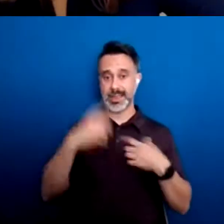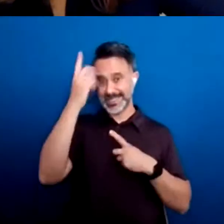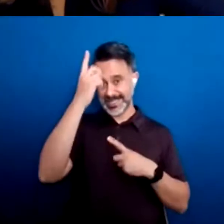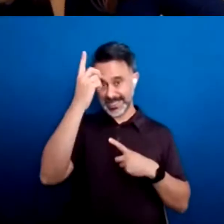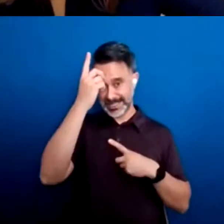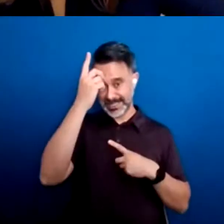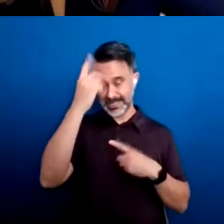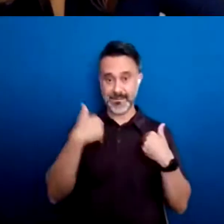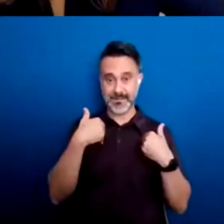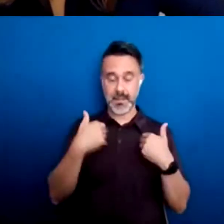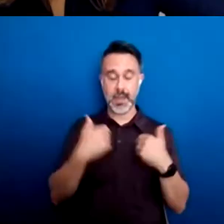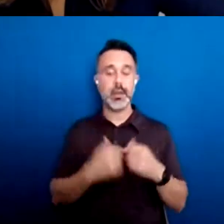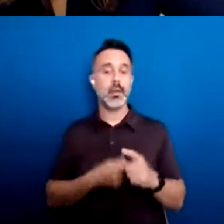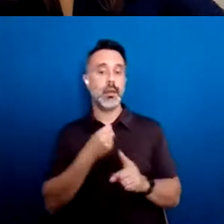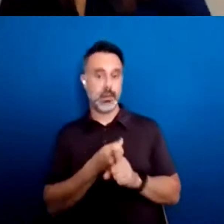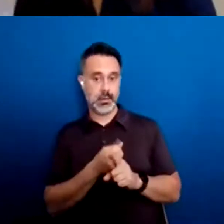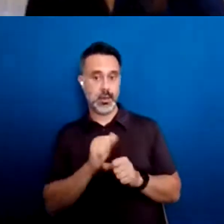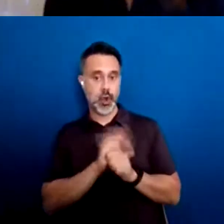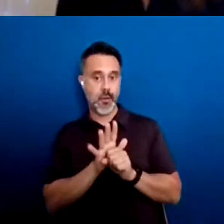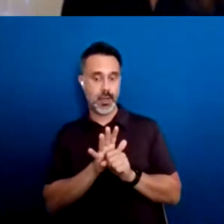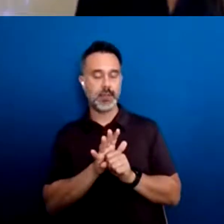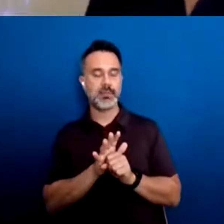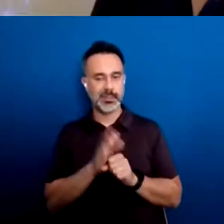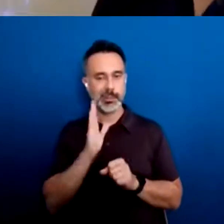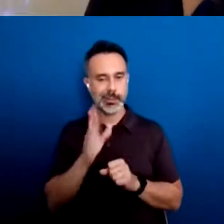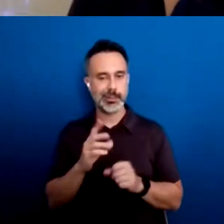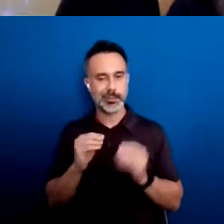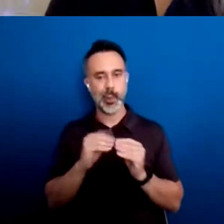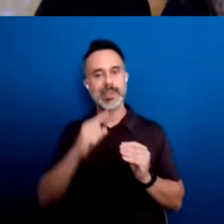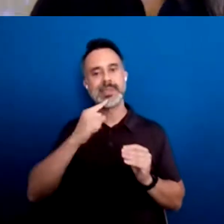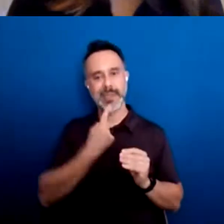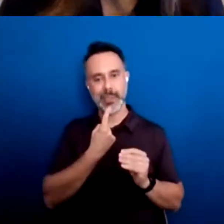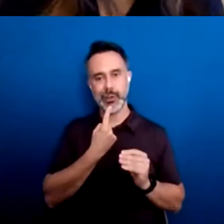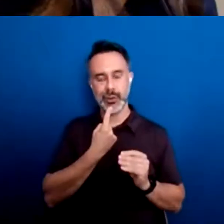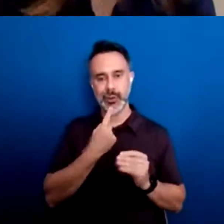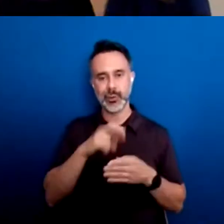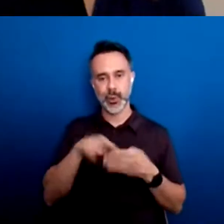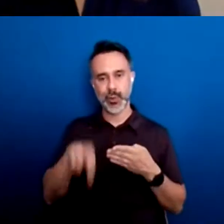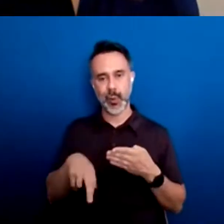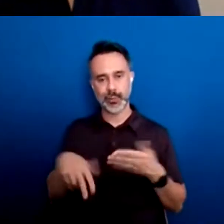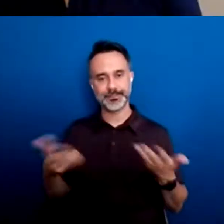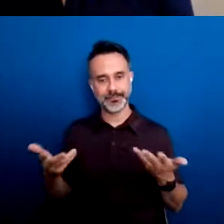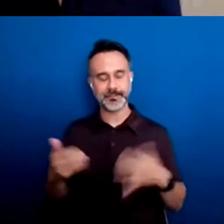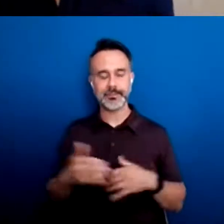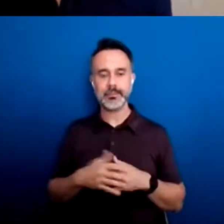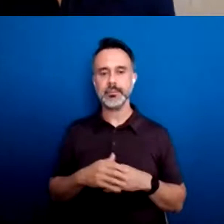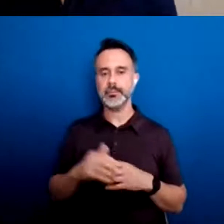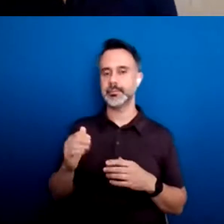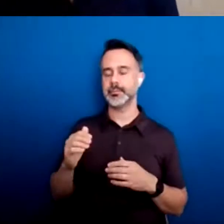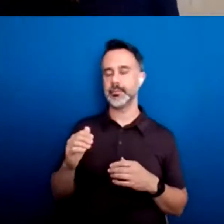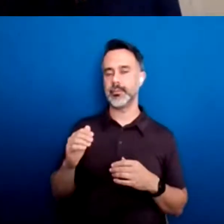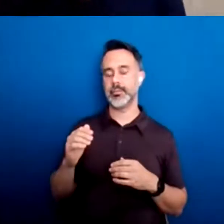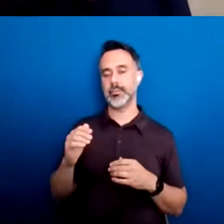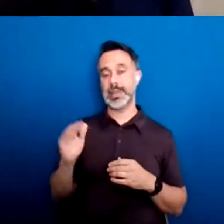would have a more severe outcome. And so it seems to me that might be